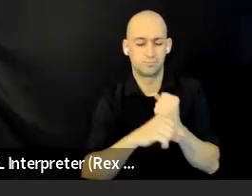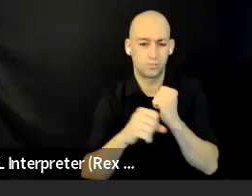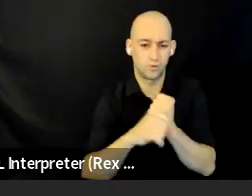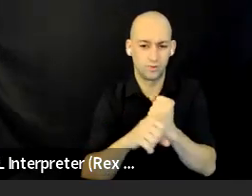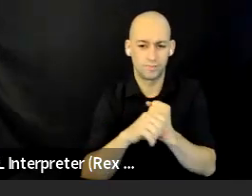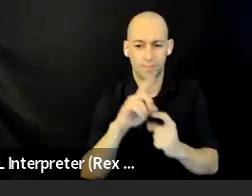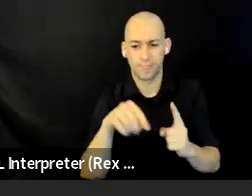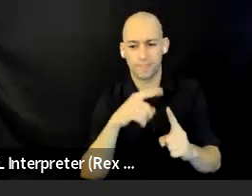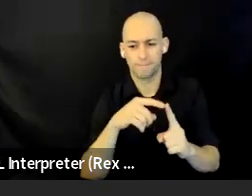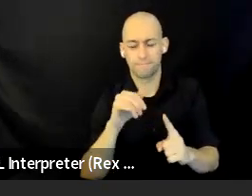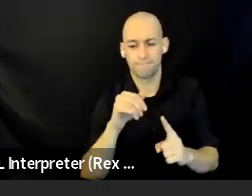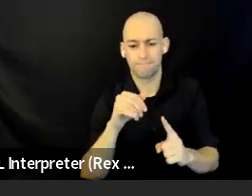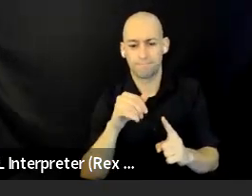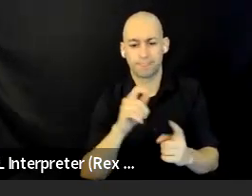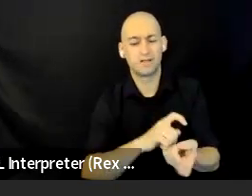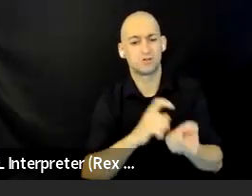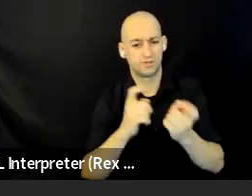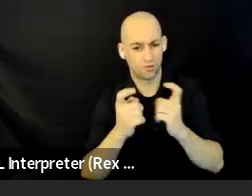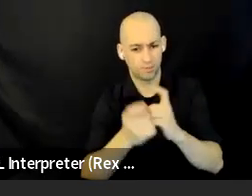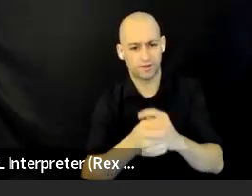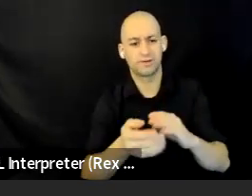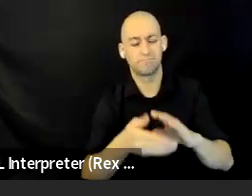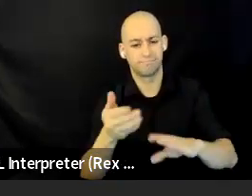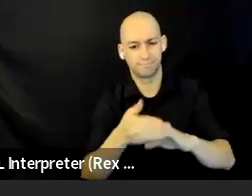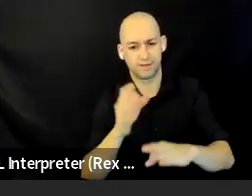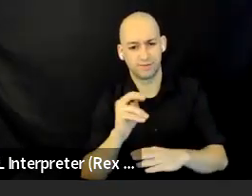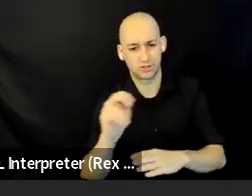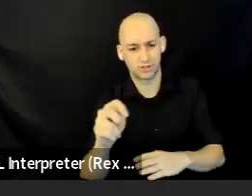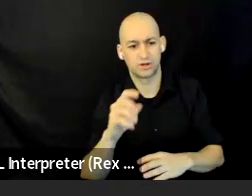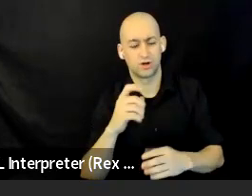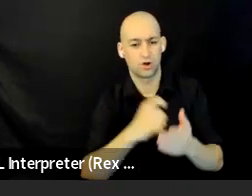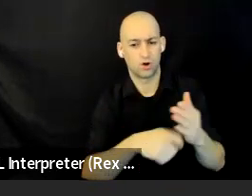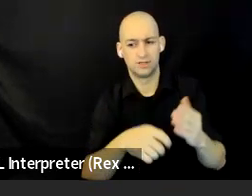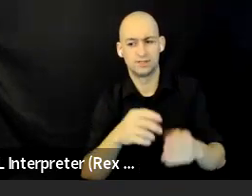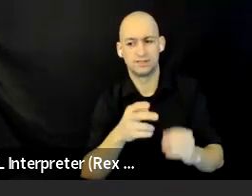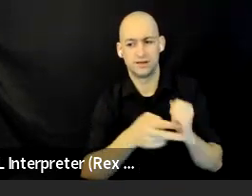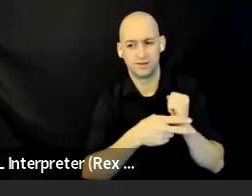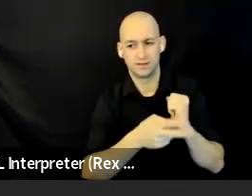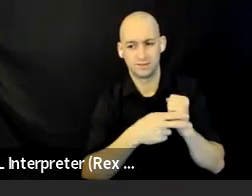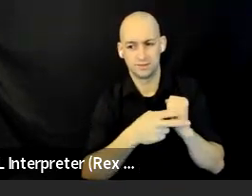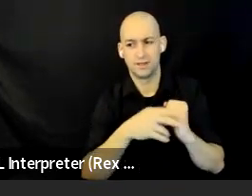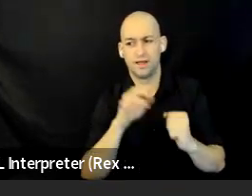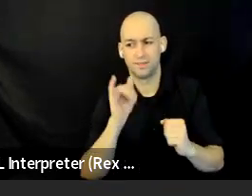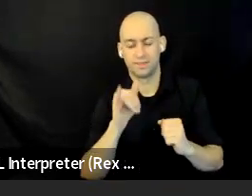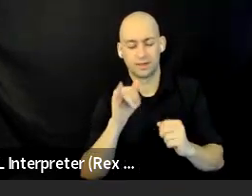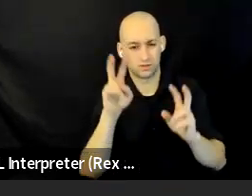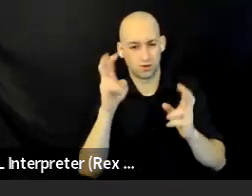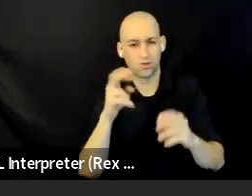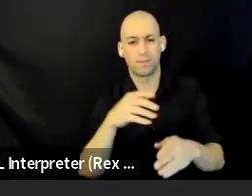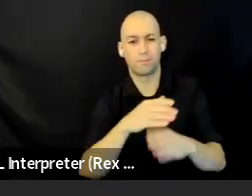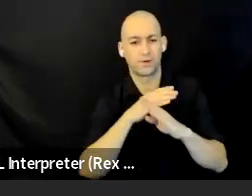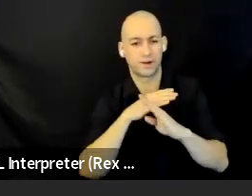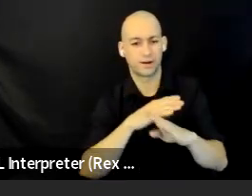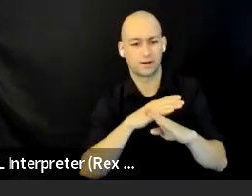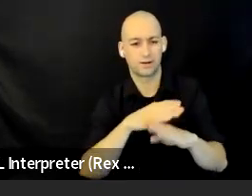for Transformative, Efficient, and Cost-Saving Transportation Formula Program, known as PROTECT. The